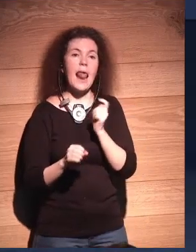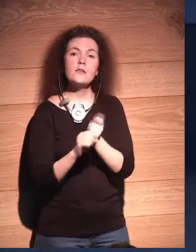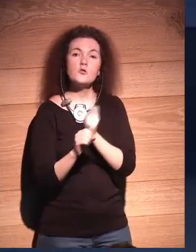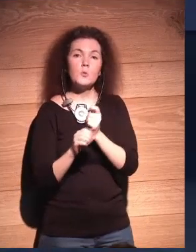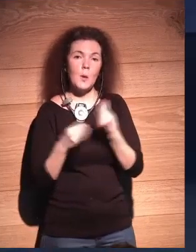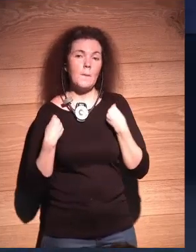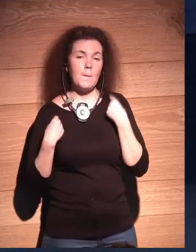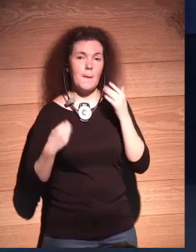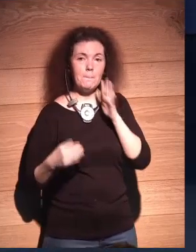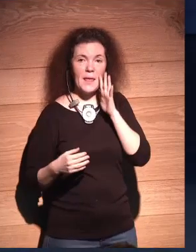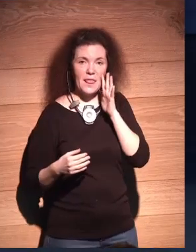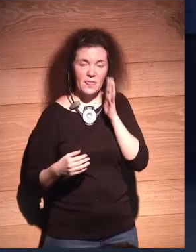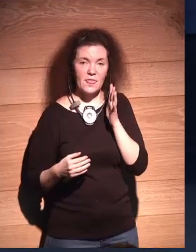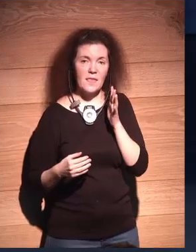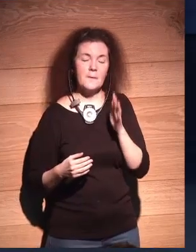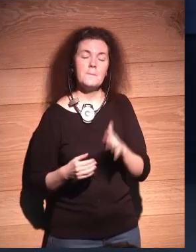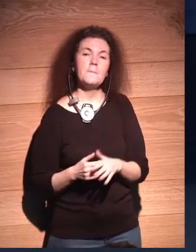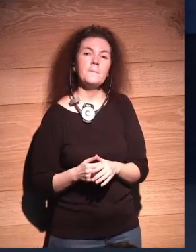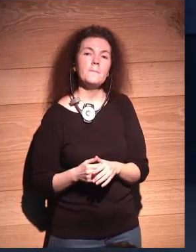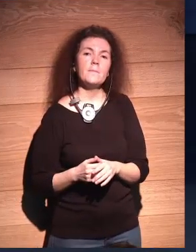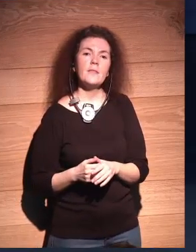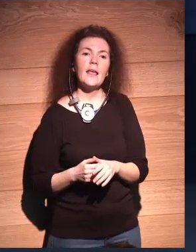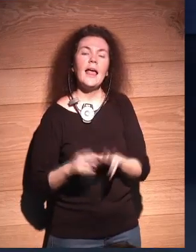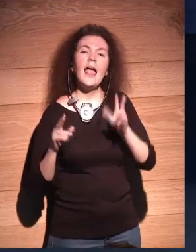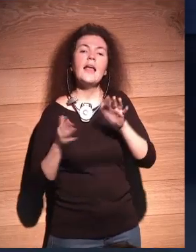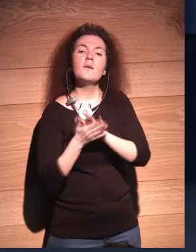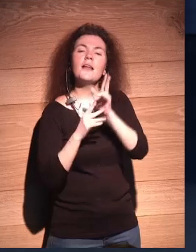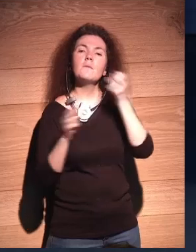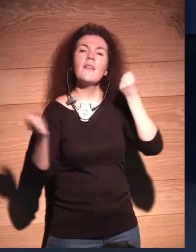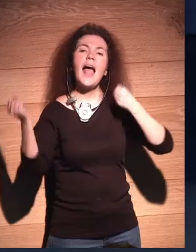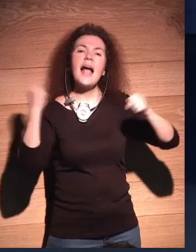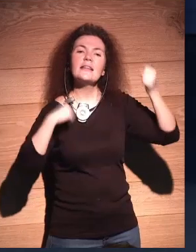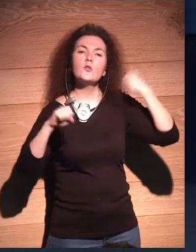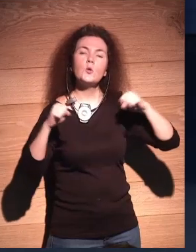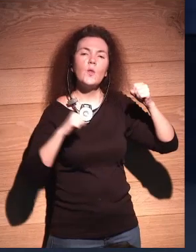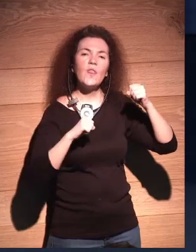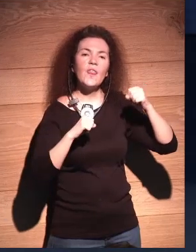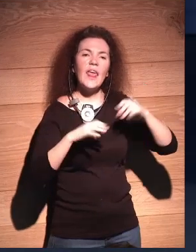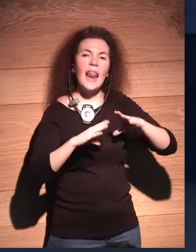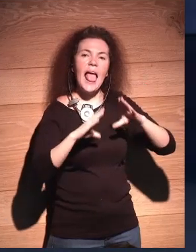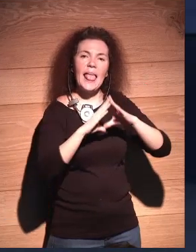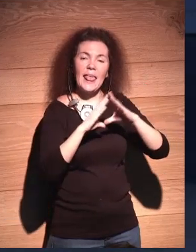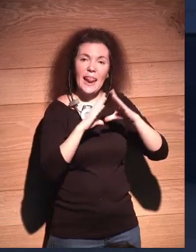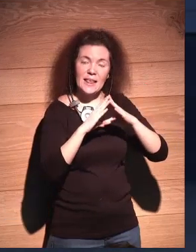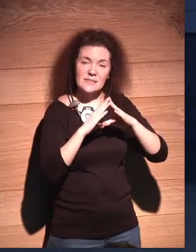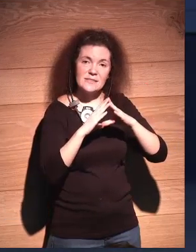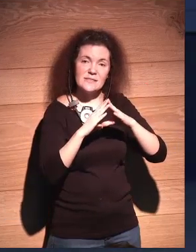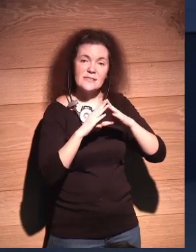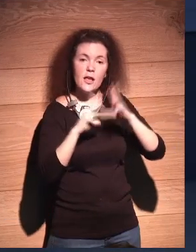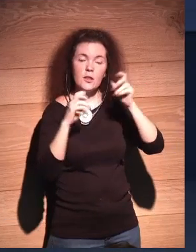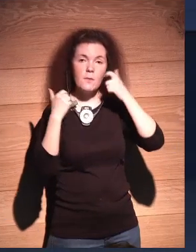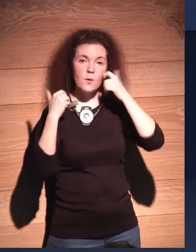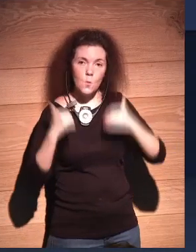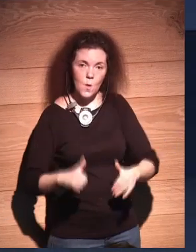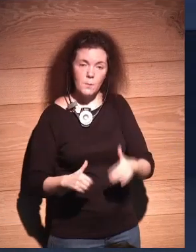the attitudes of the church and the prison to the body, incarnation and incarceration, so there